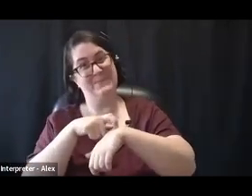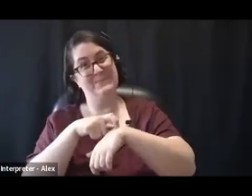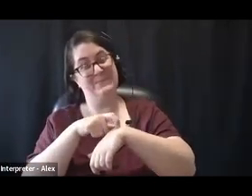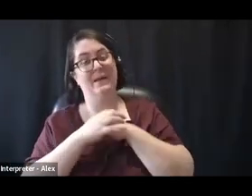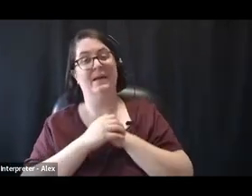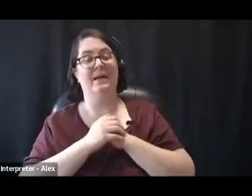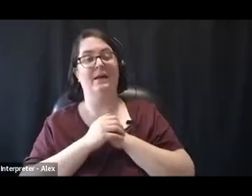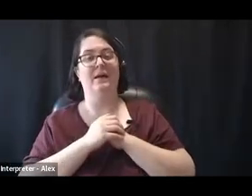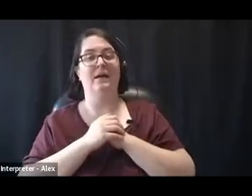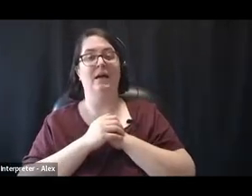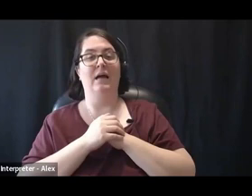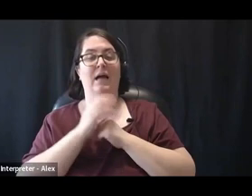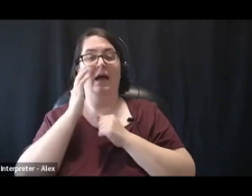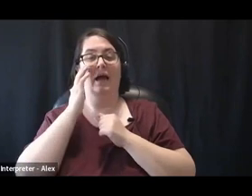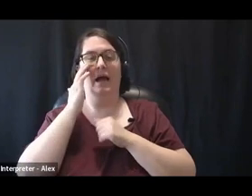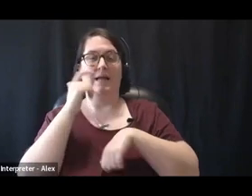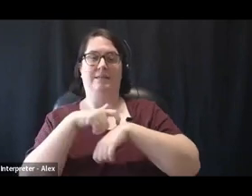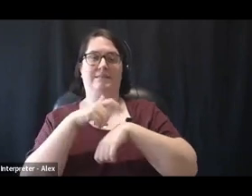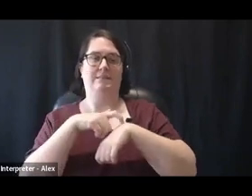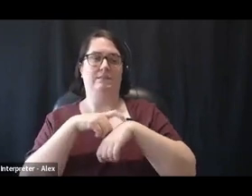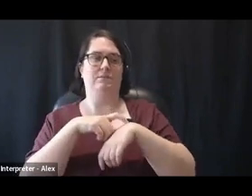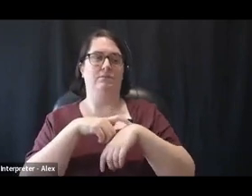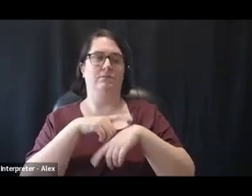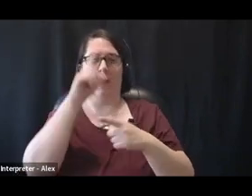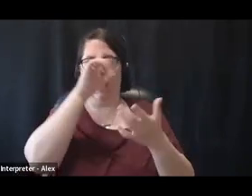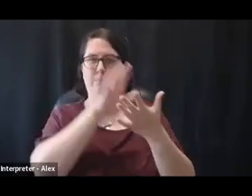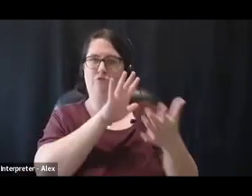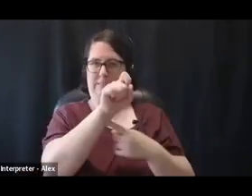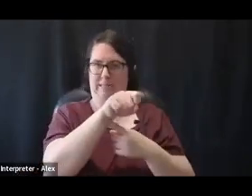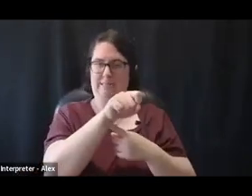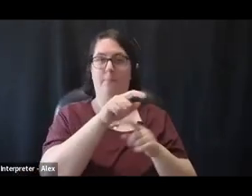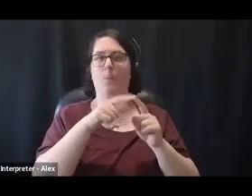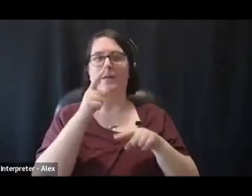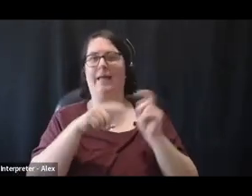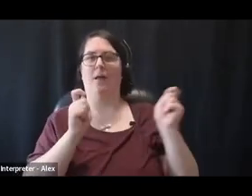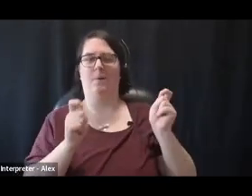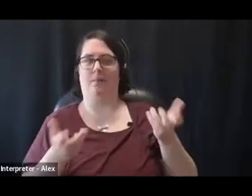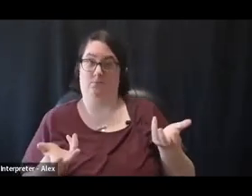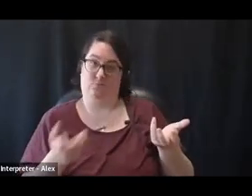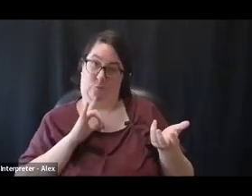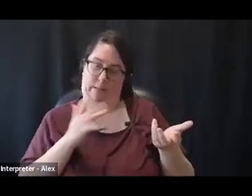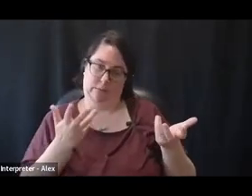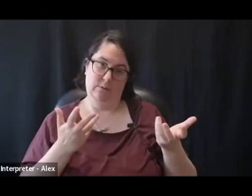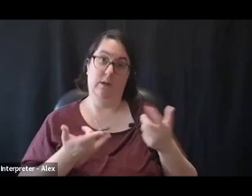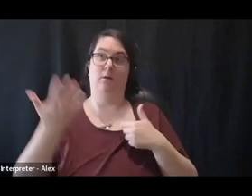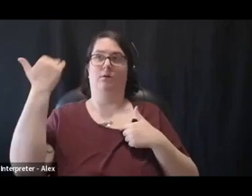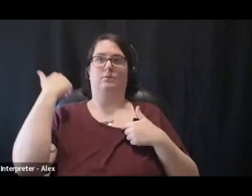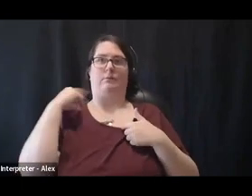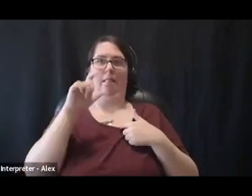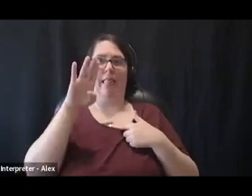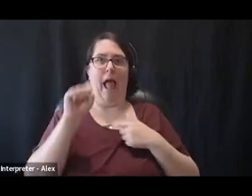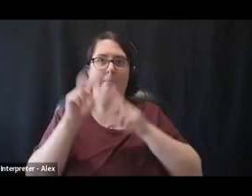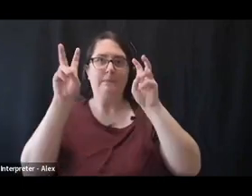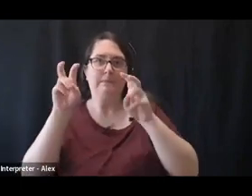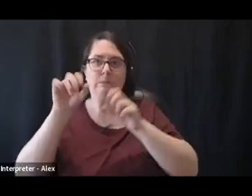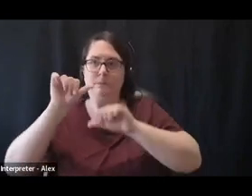that is a construct, but it's something that we can't manipulate quite in the way, as you might imagine, as we did in the laboratory, as we were trying